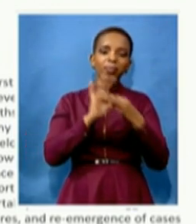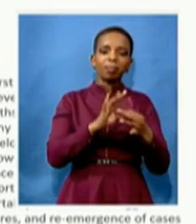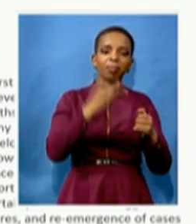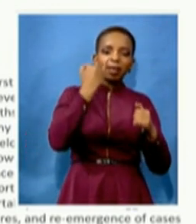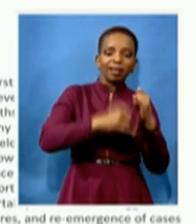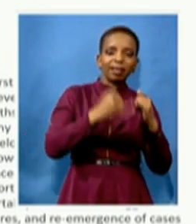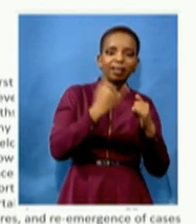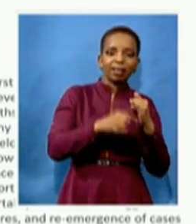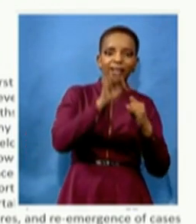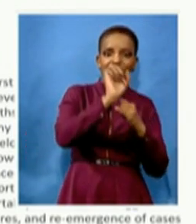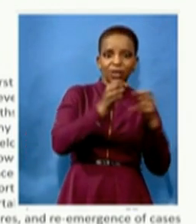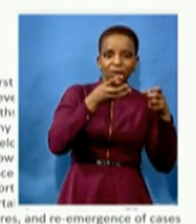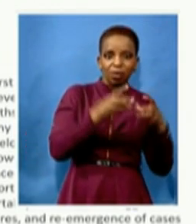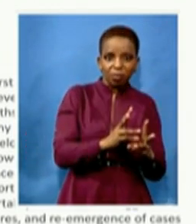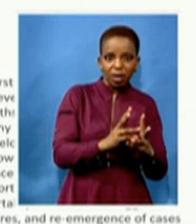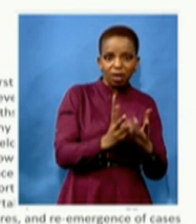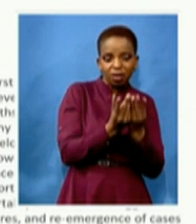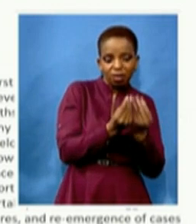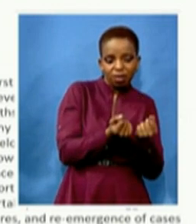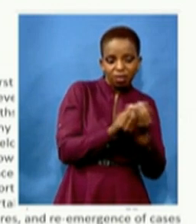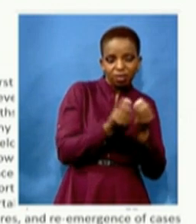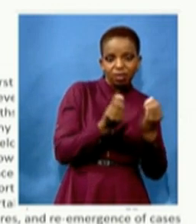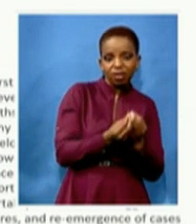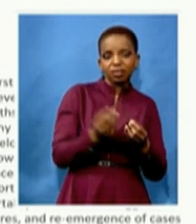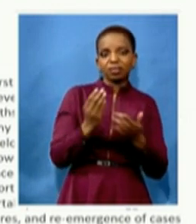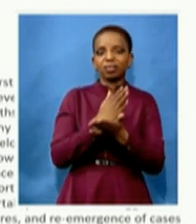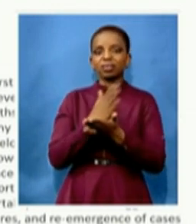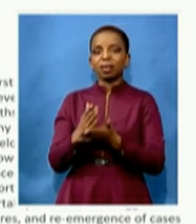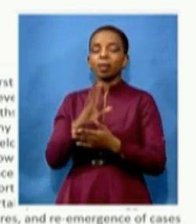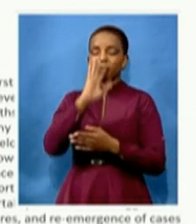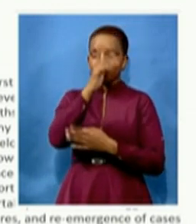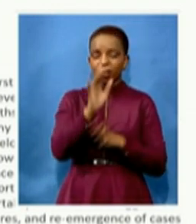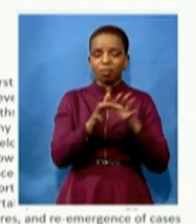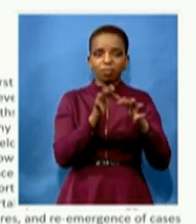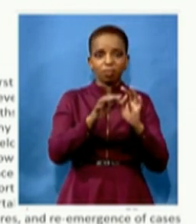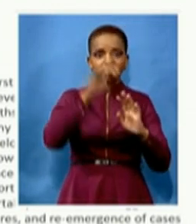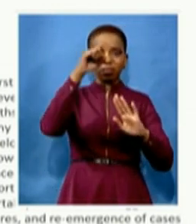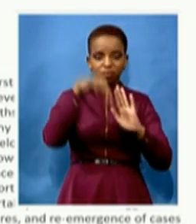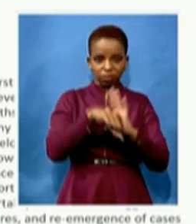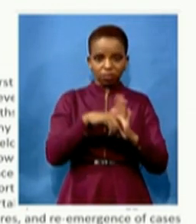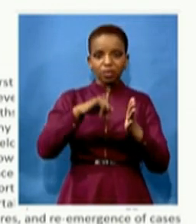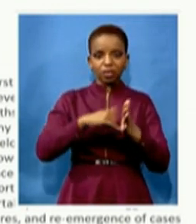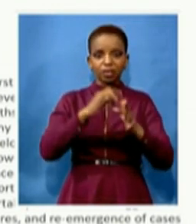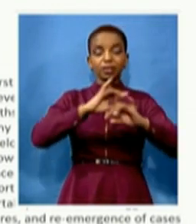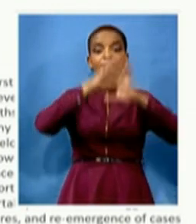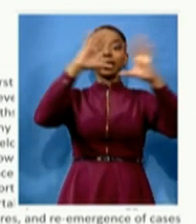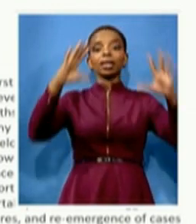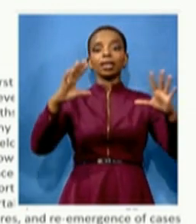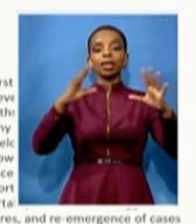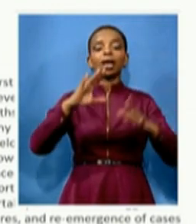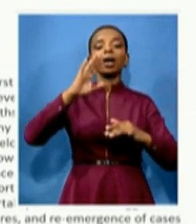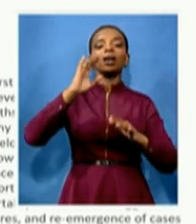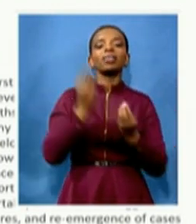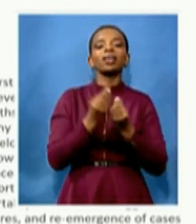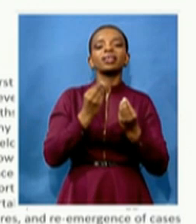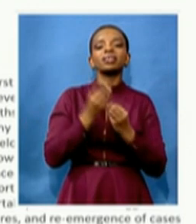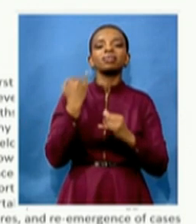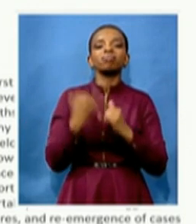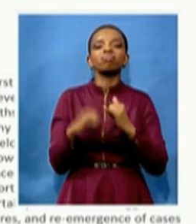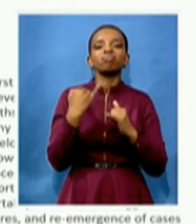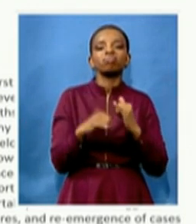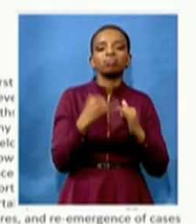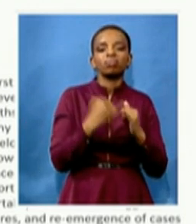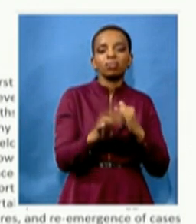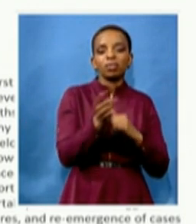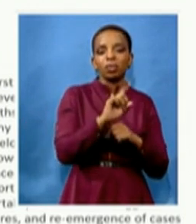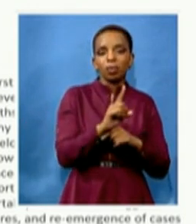into the detail of how these models work, it's become clear what some of the shortcomings are. For instance, not allowing for spatial dynamics or heterogeneity